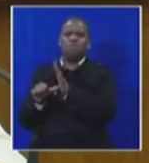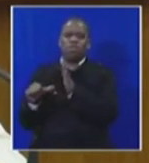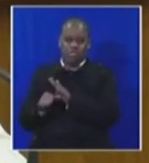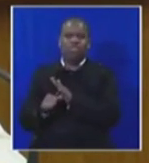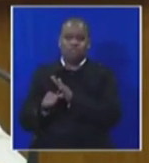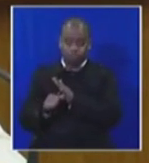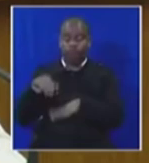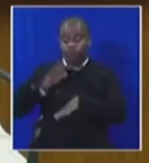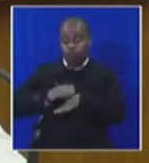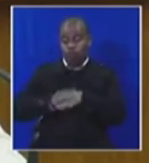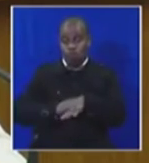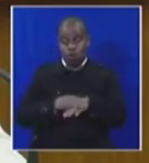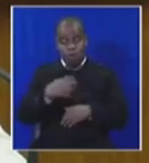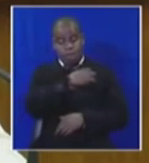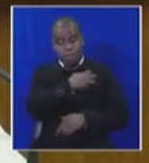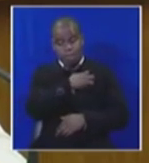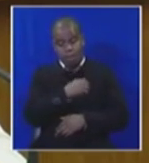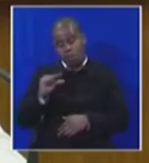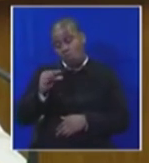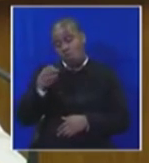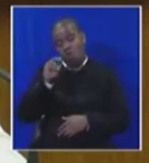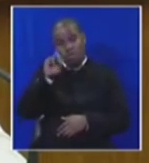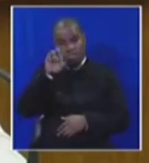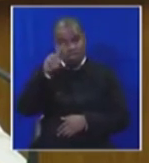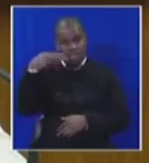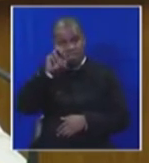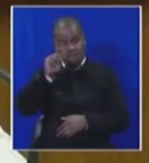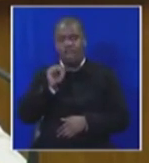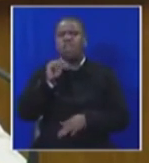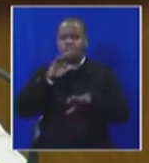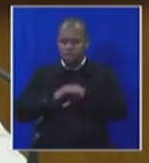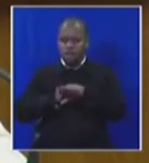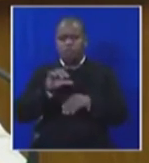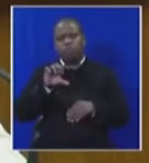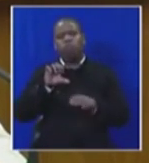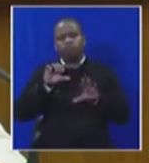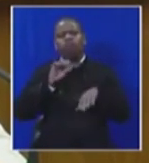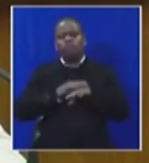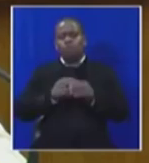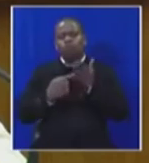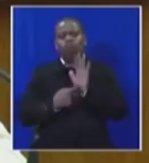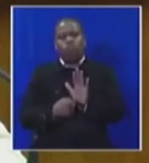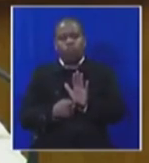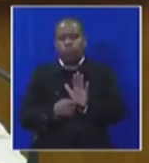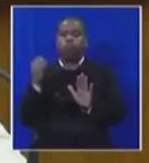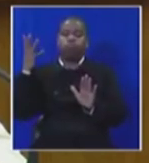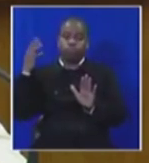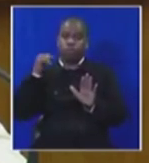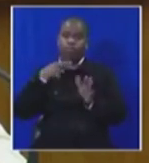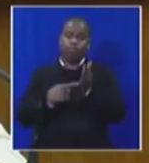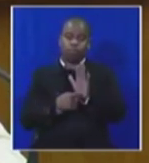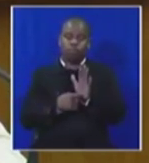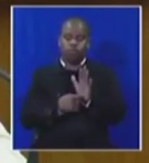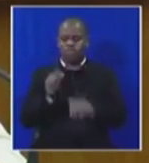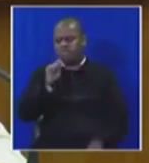university funding by Minister Gordhan as promised by President Zuma in his State of the Nation address. However, it is unfathomable how this funding